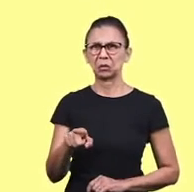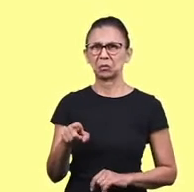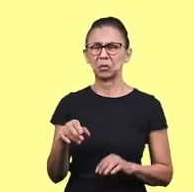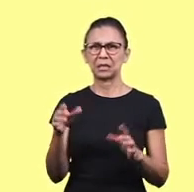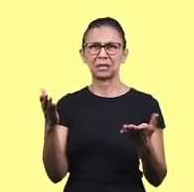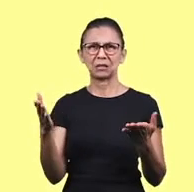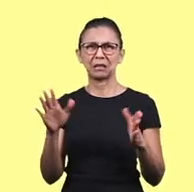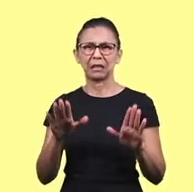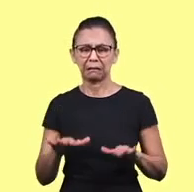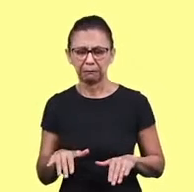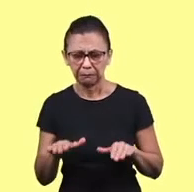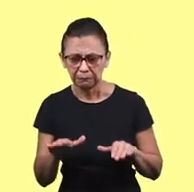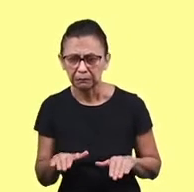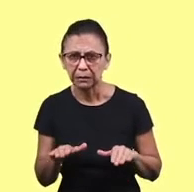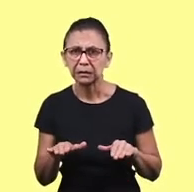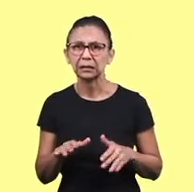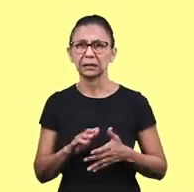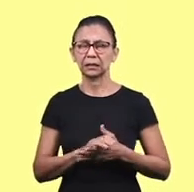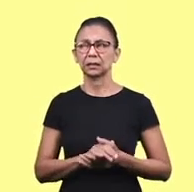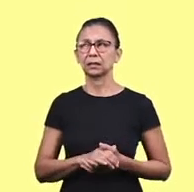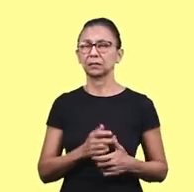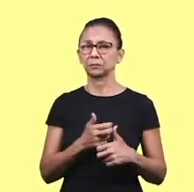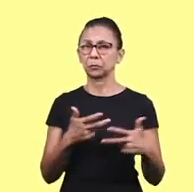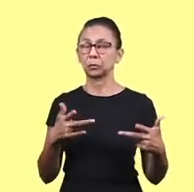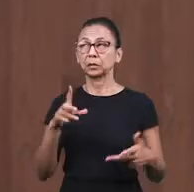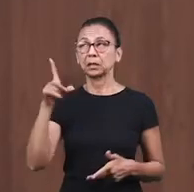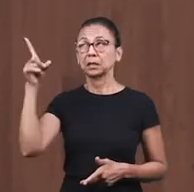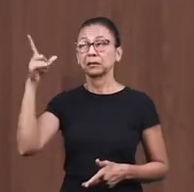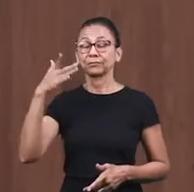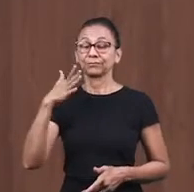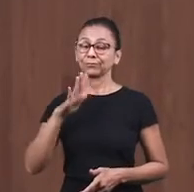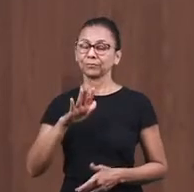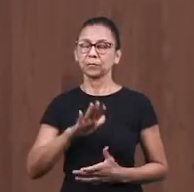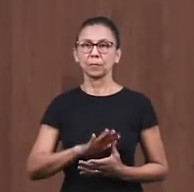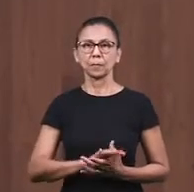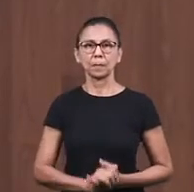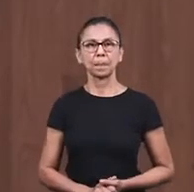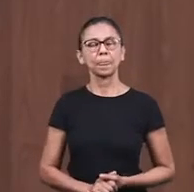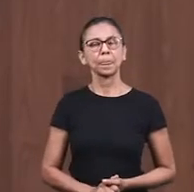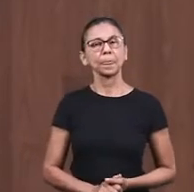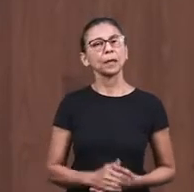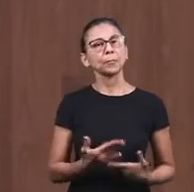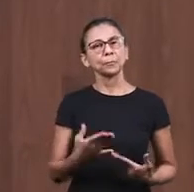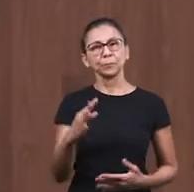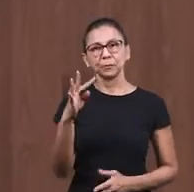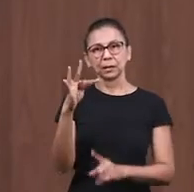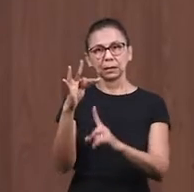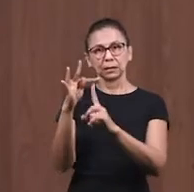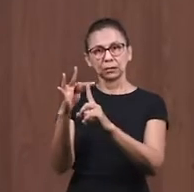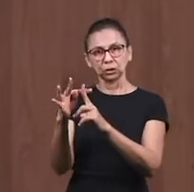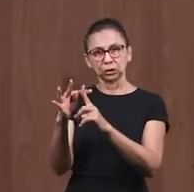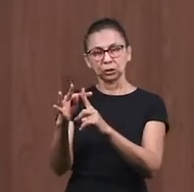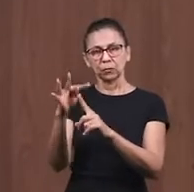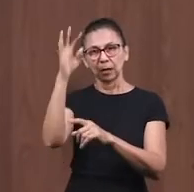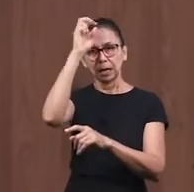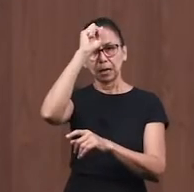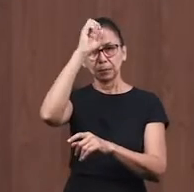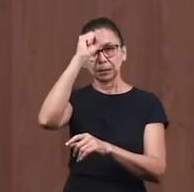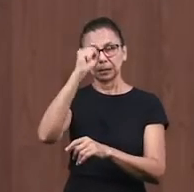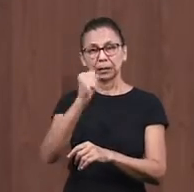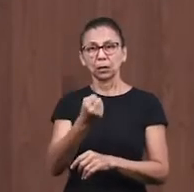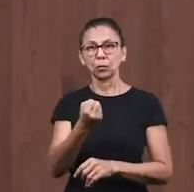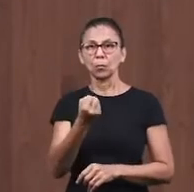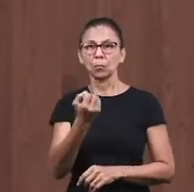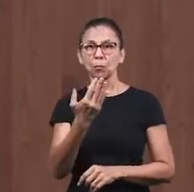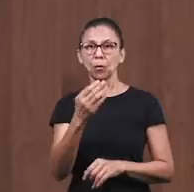contrary teachings that were against the Word of God. Think with me. Timothy received the good teaching and the